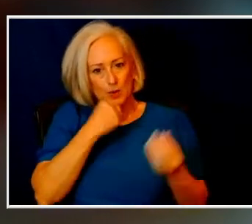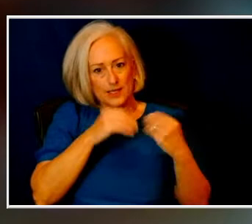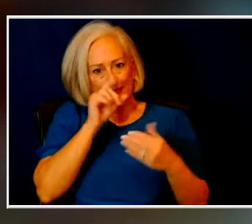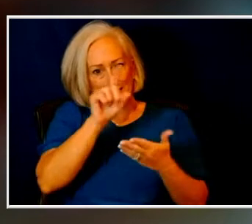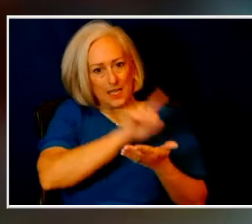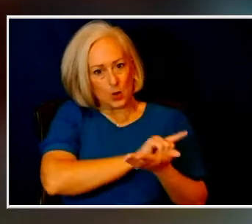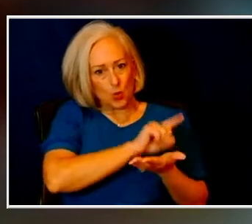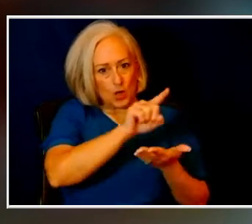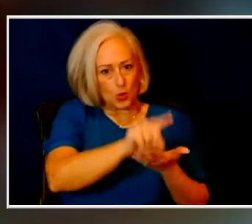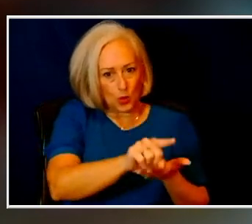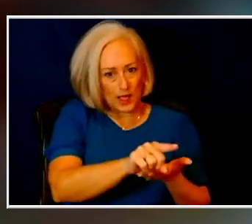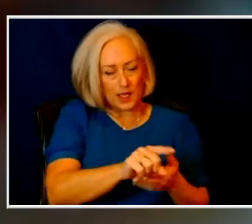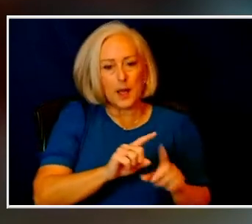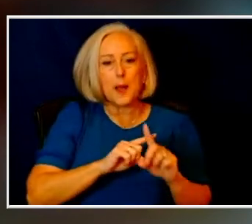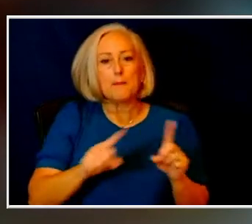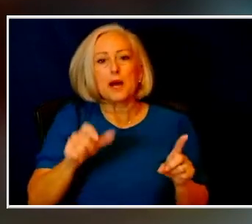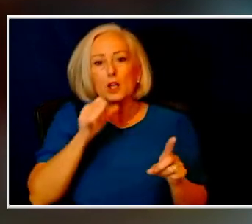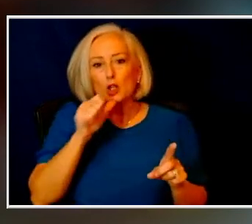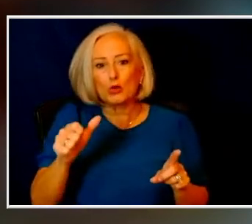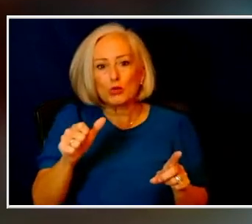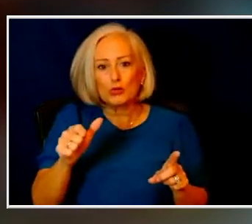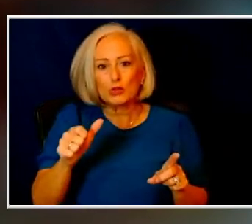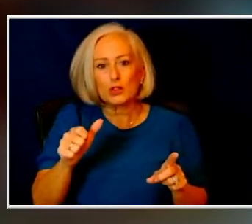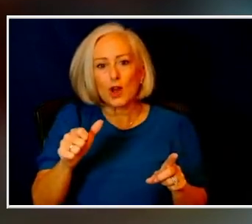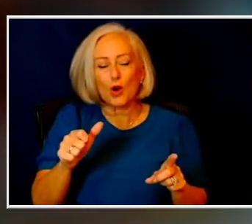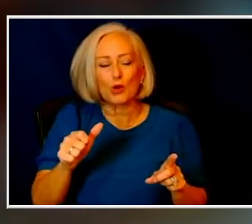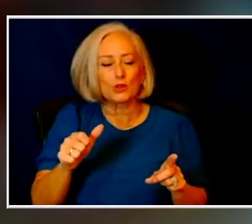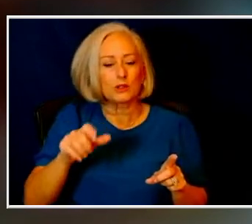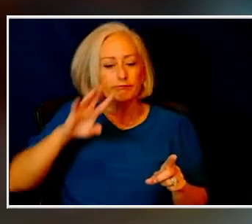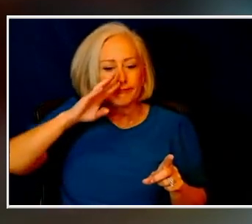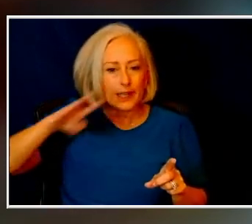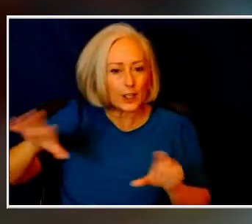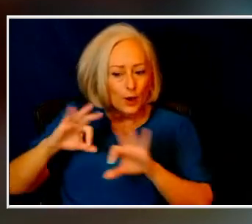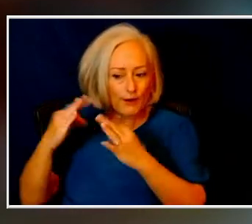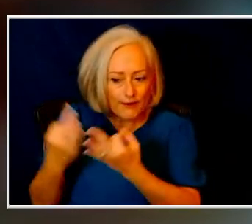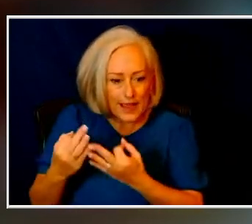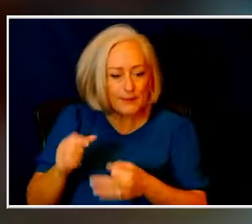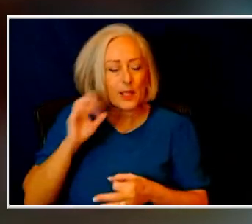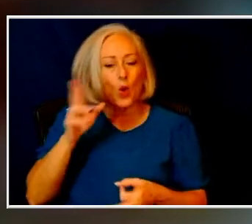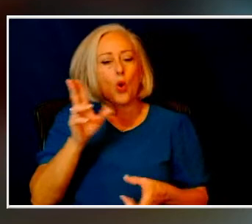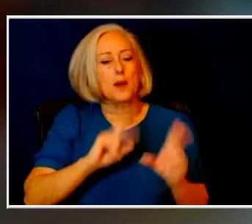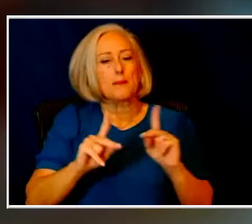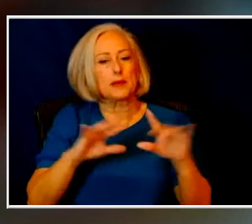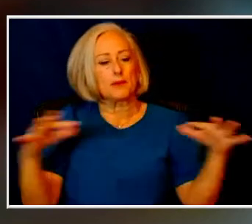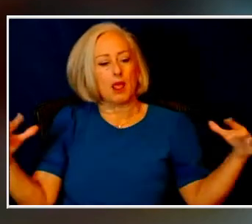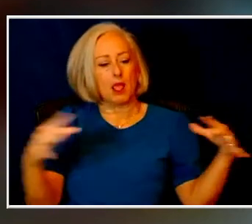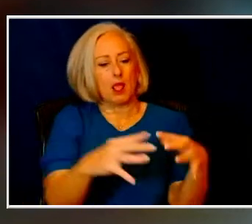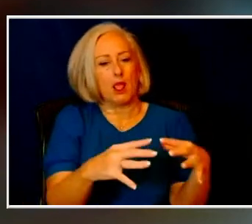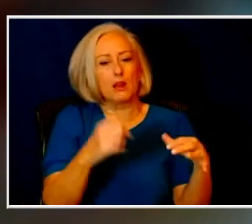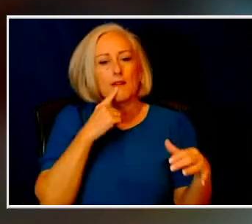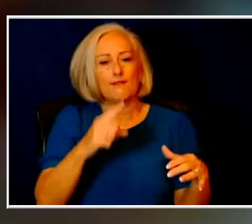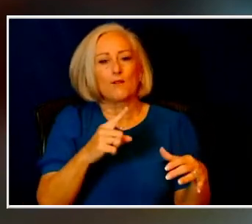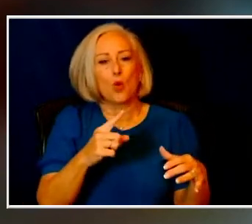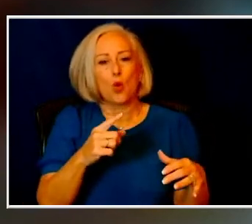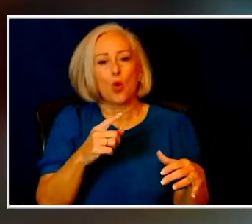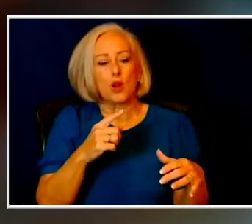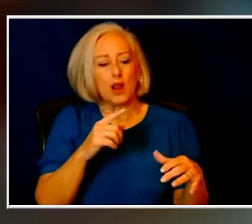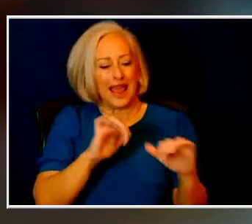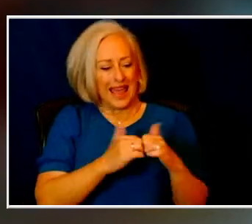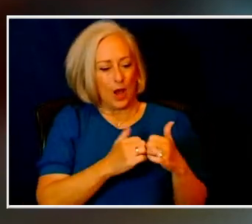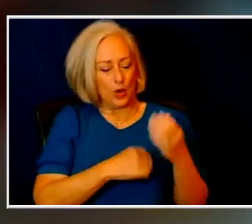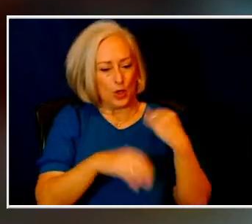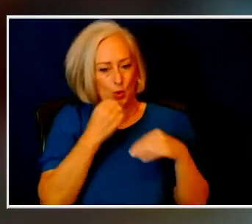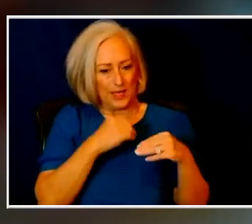But you don't forsake family and gatherings for your diet. You just do it in moderation, I guess,